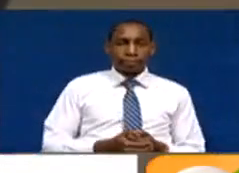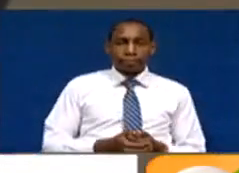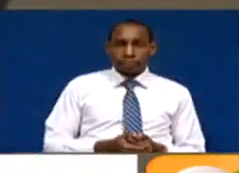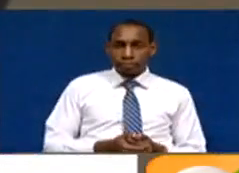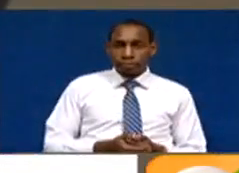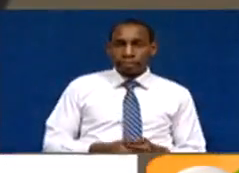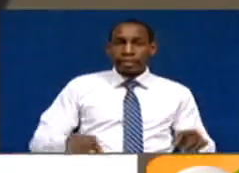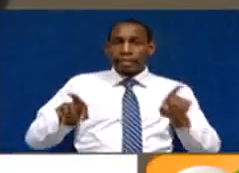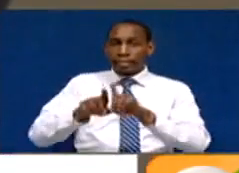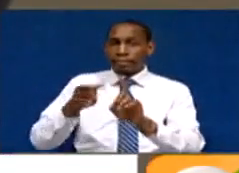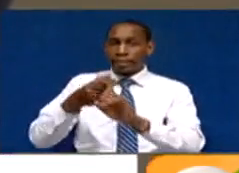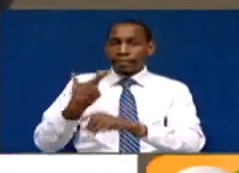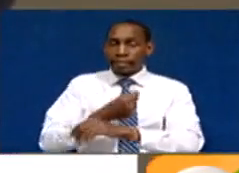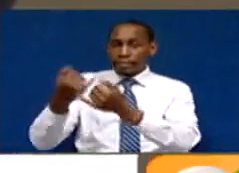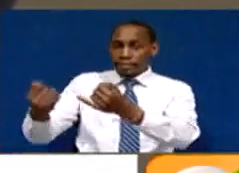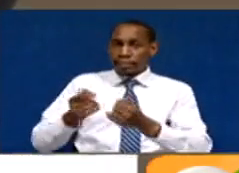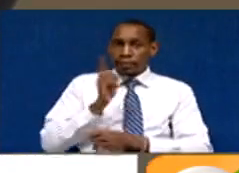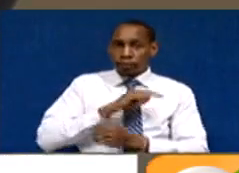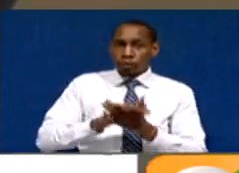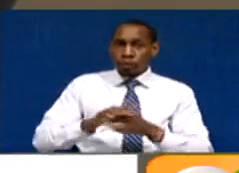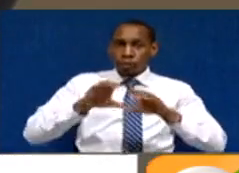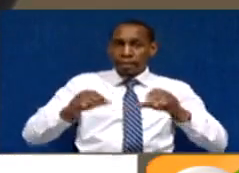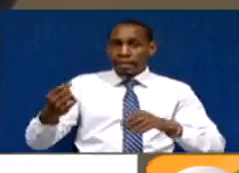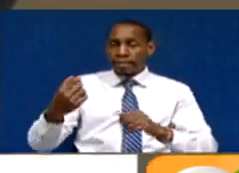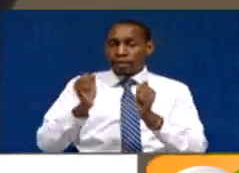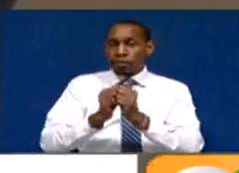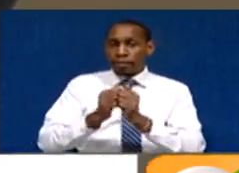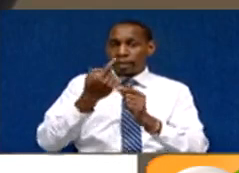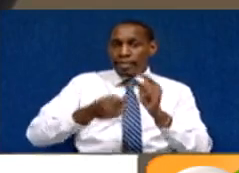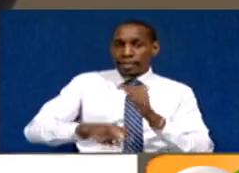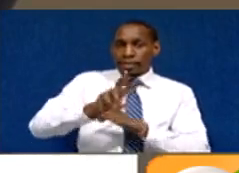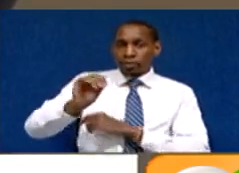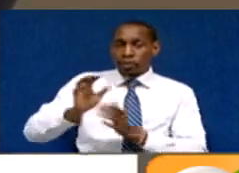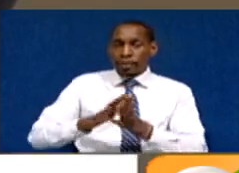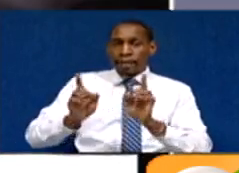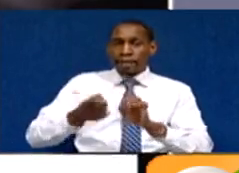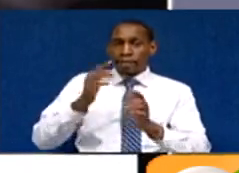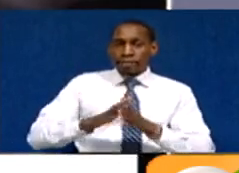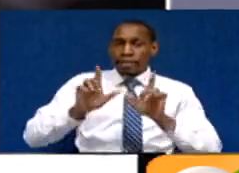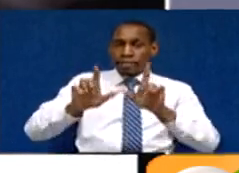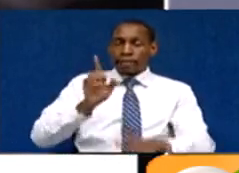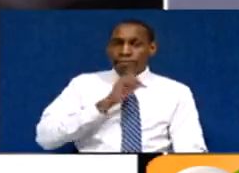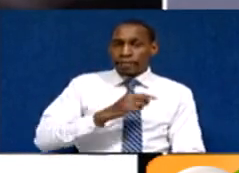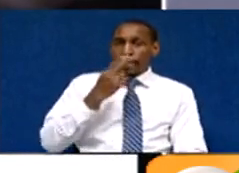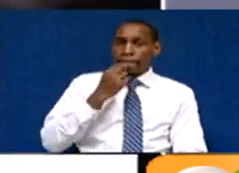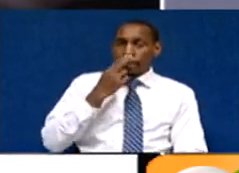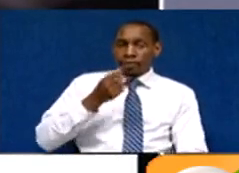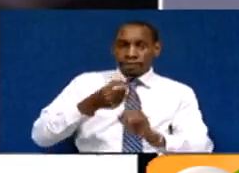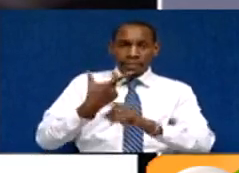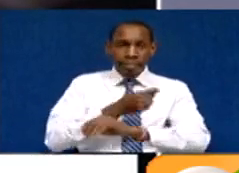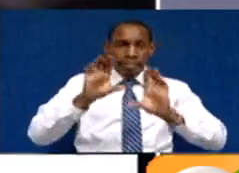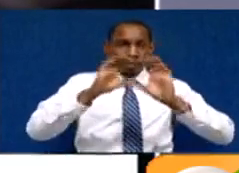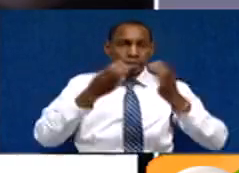In Switzerland, a similar vaccine introduced to the Swiss market in October 2000 as the first licensed intranasal influenza vaccine in the